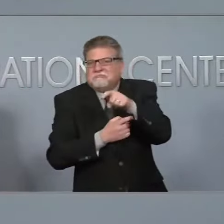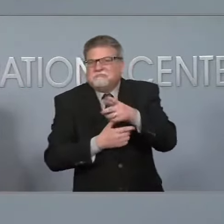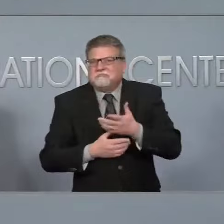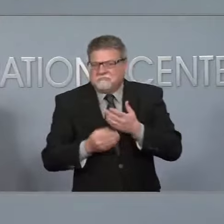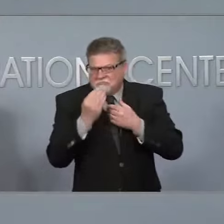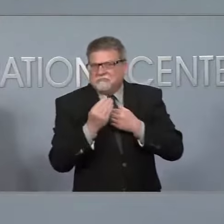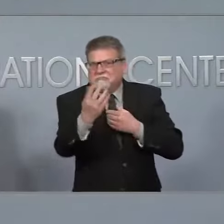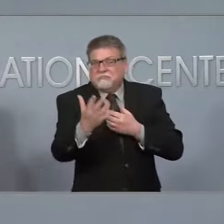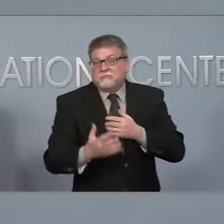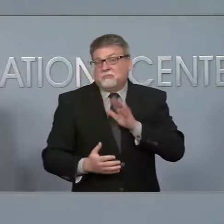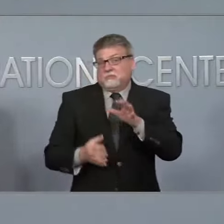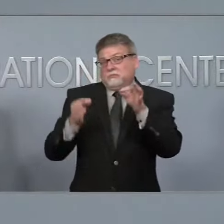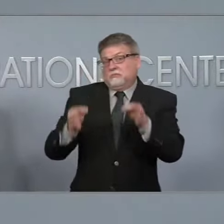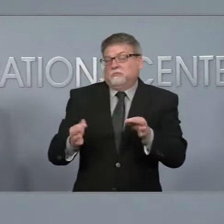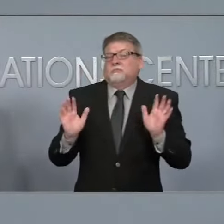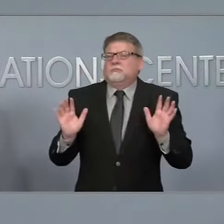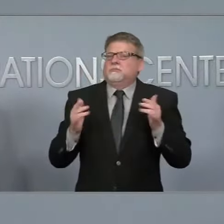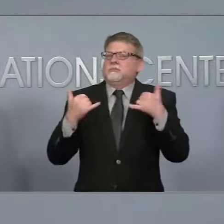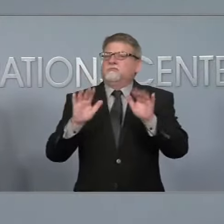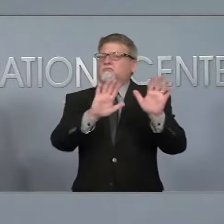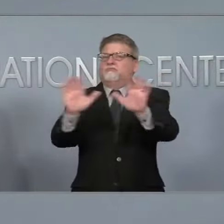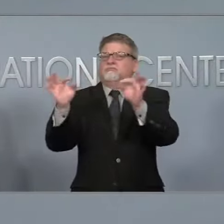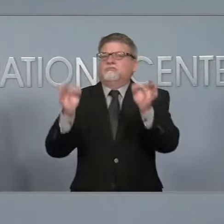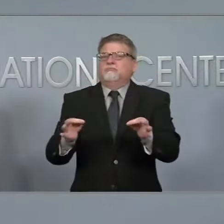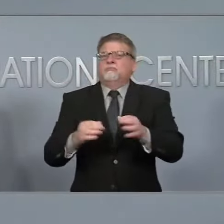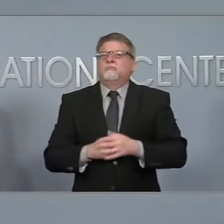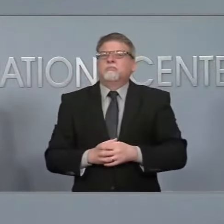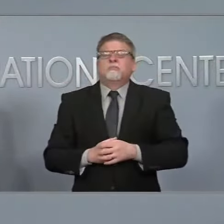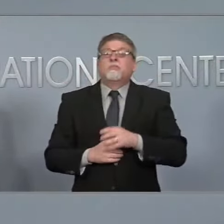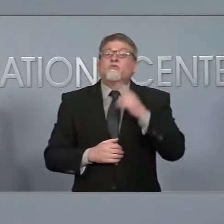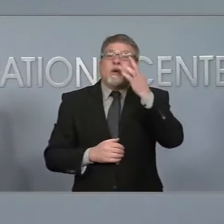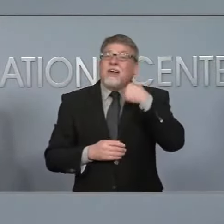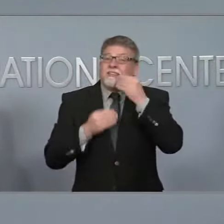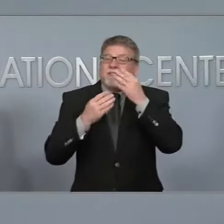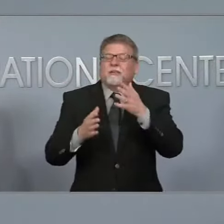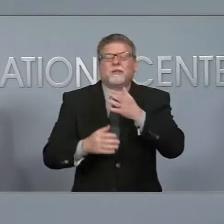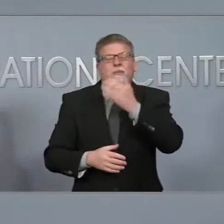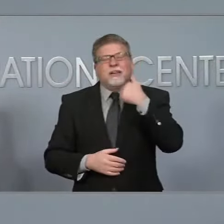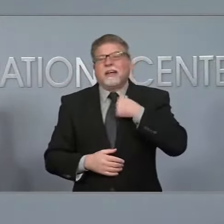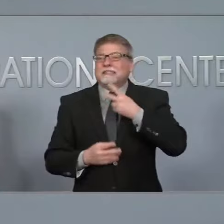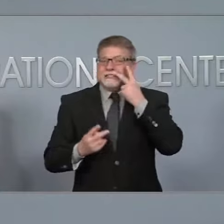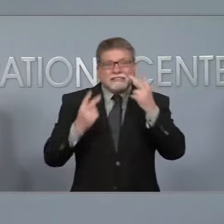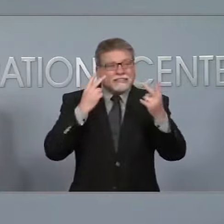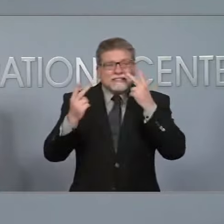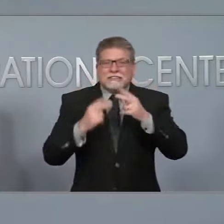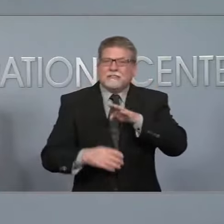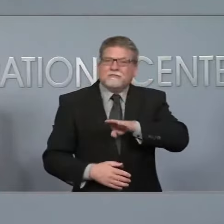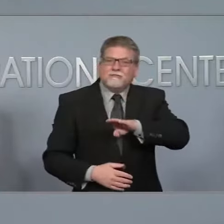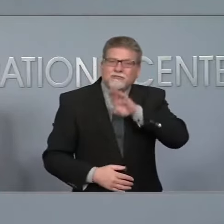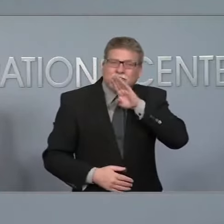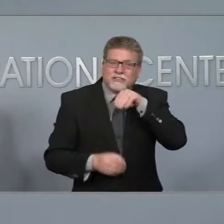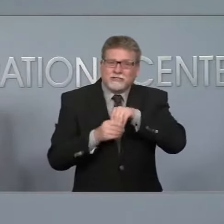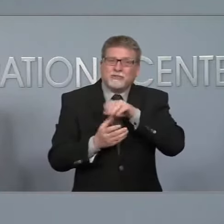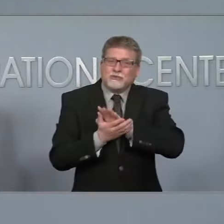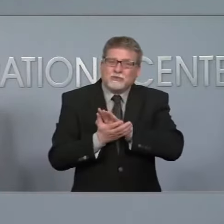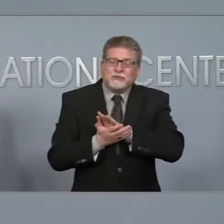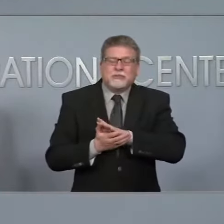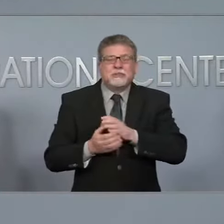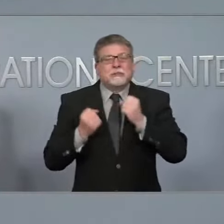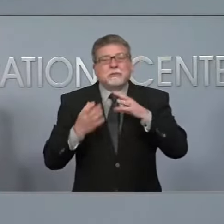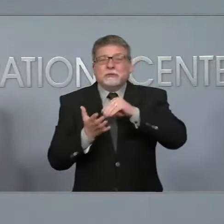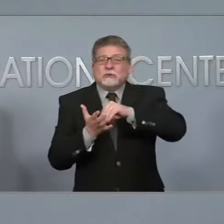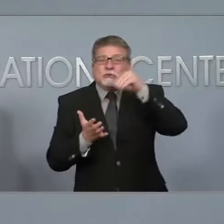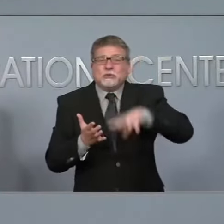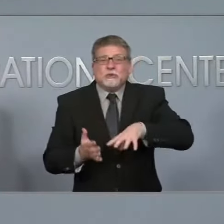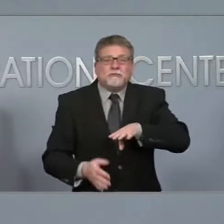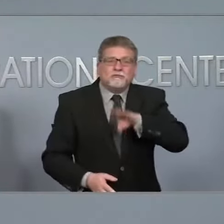I know it's been so tough on parents and students, and all of them are frustrating. And we frustrated, and